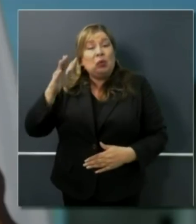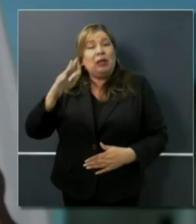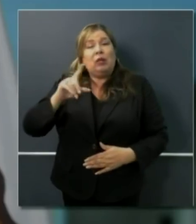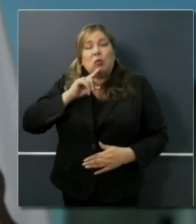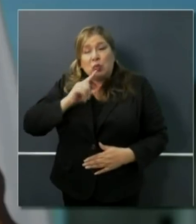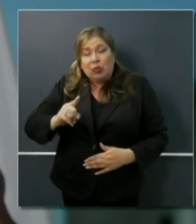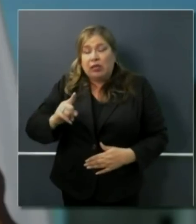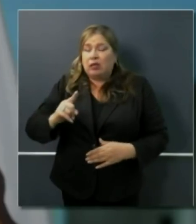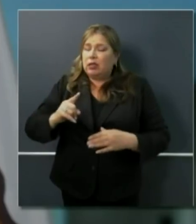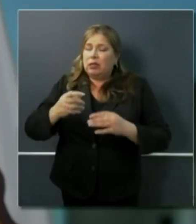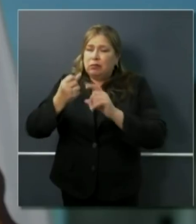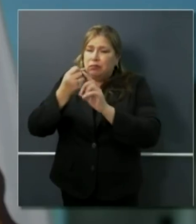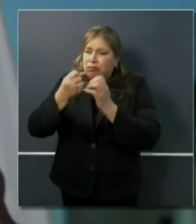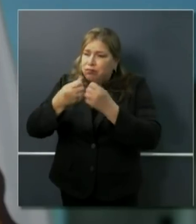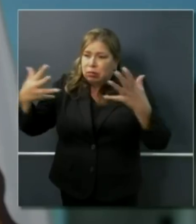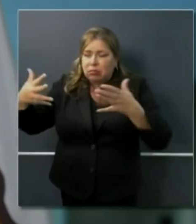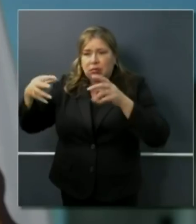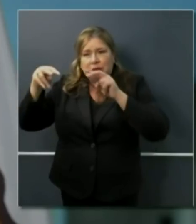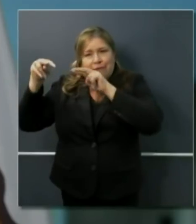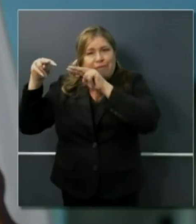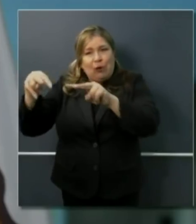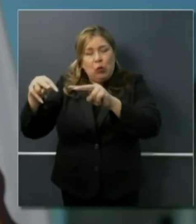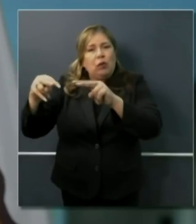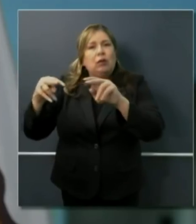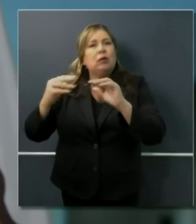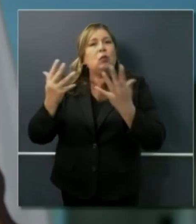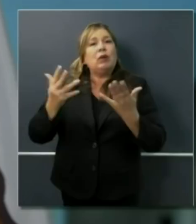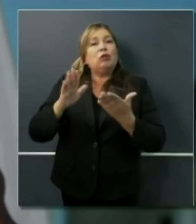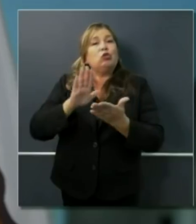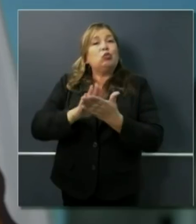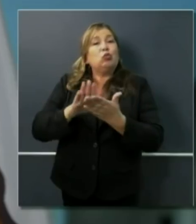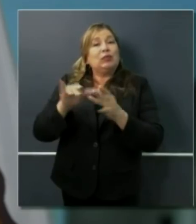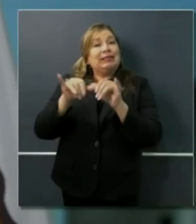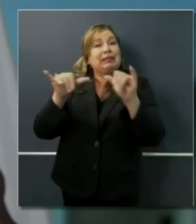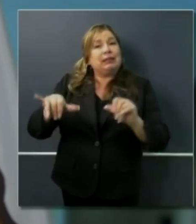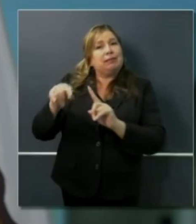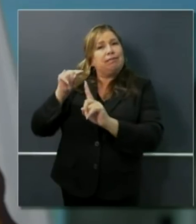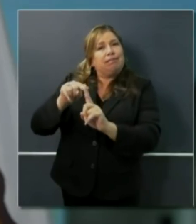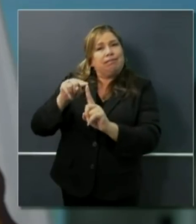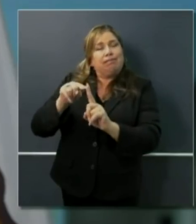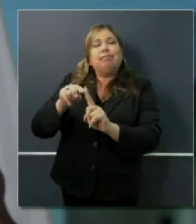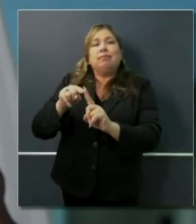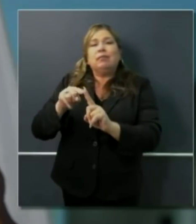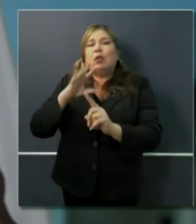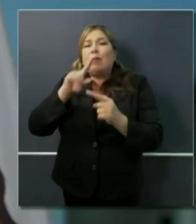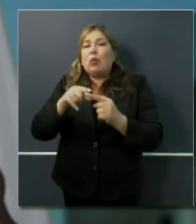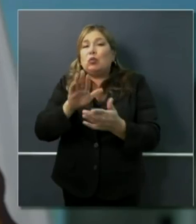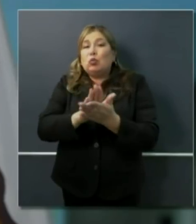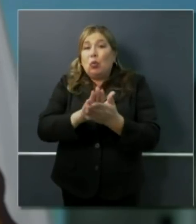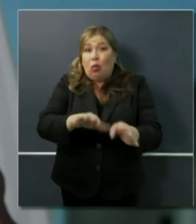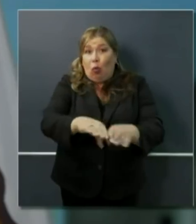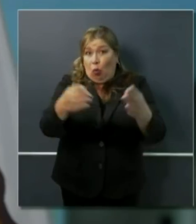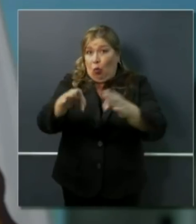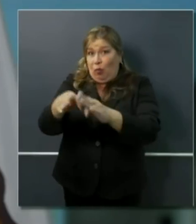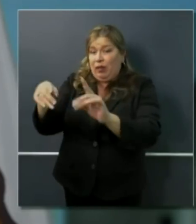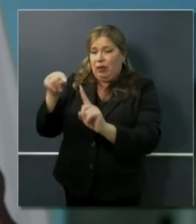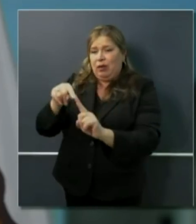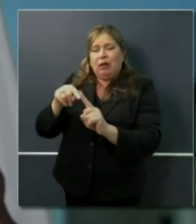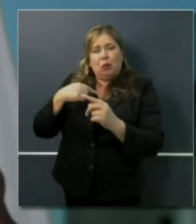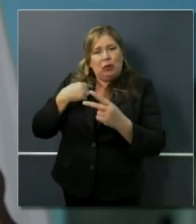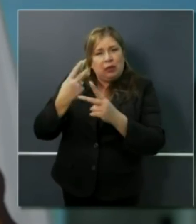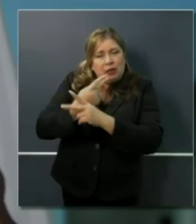more robustly is the school space, to very specifically answer that question. We